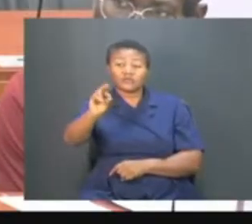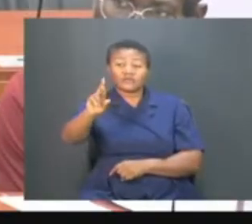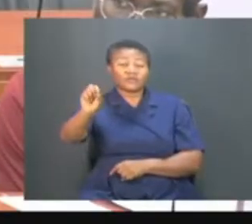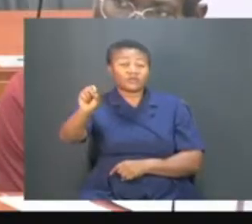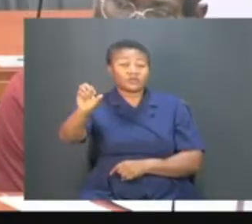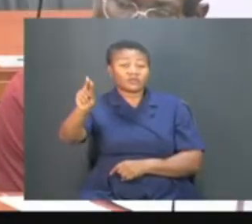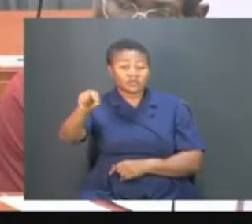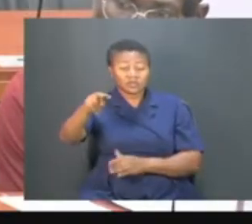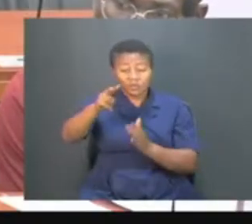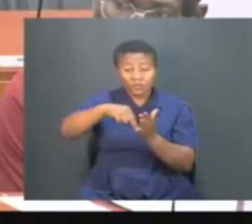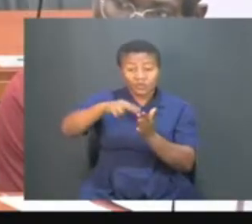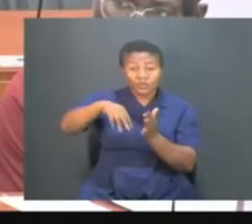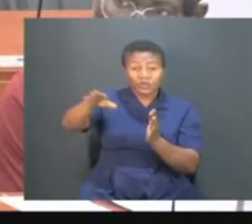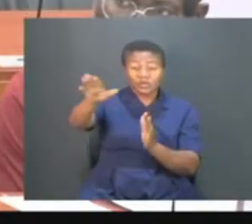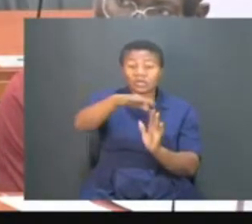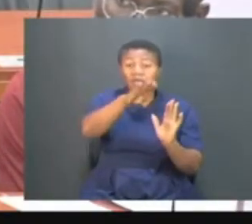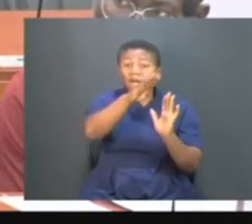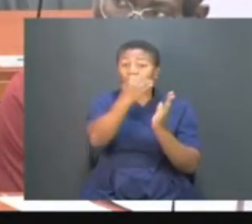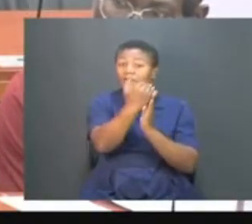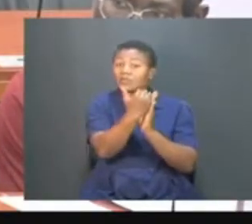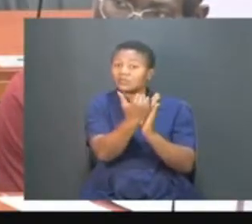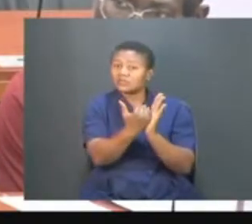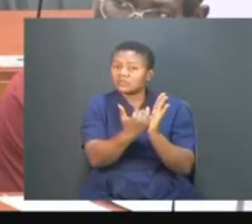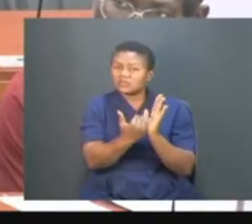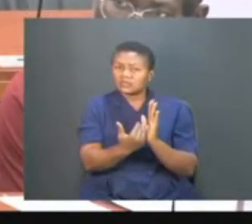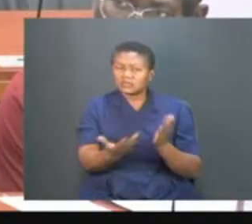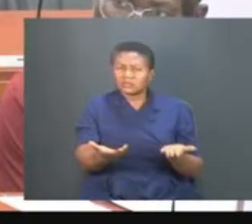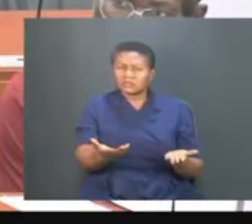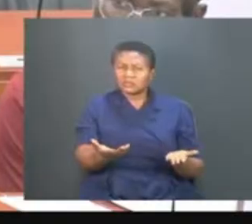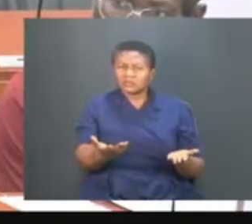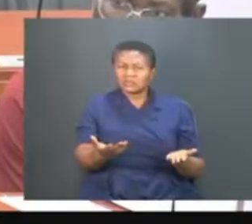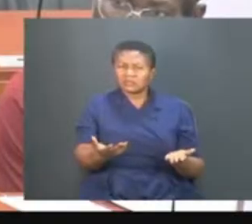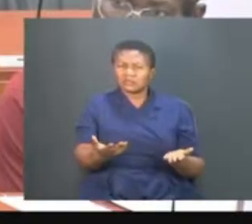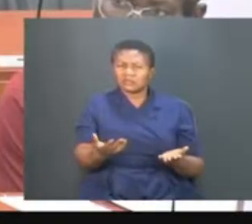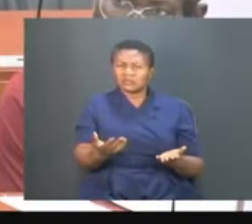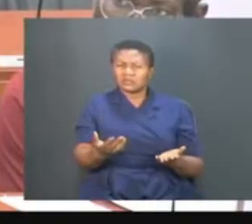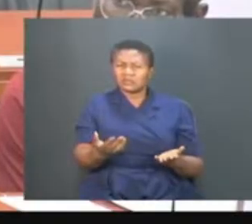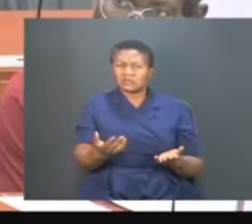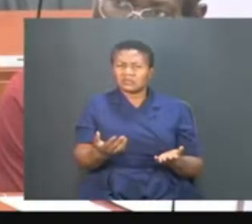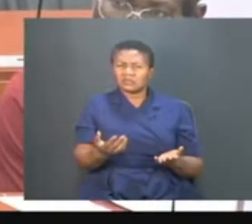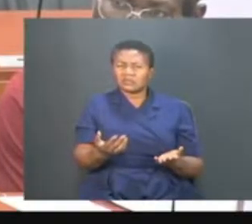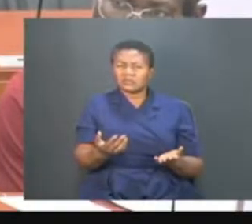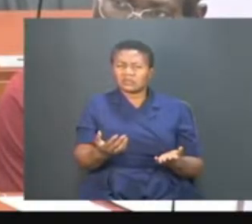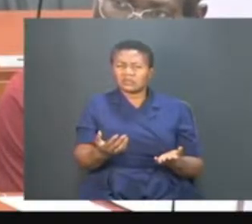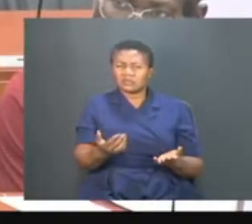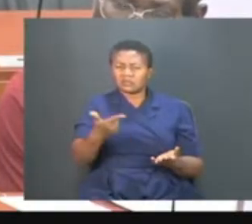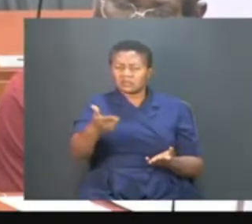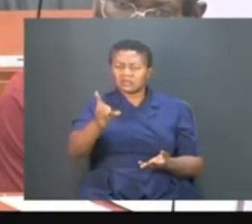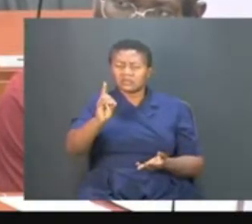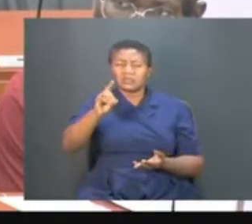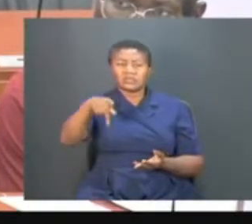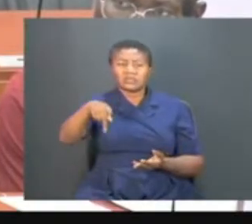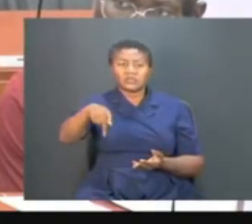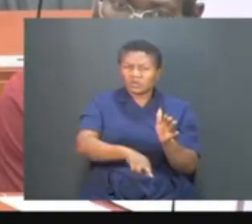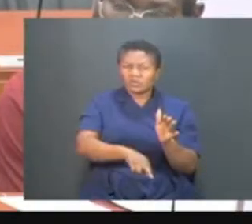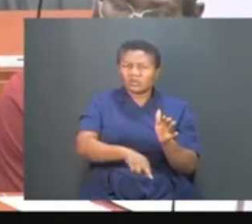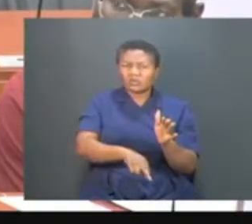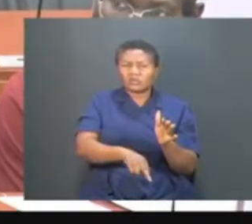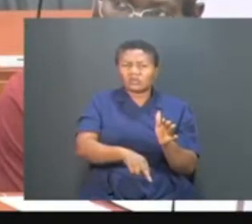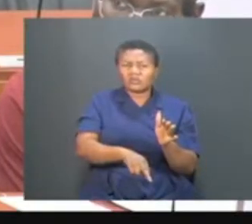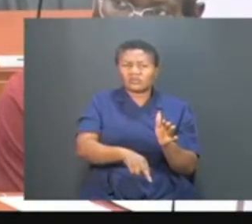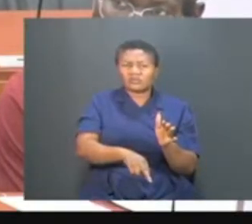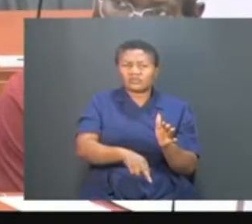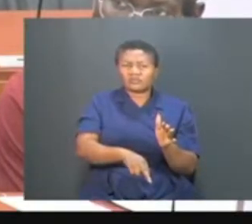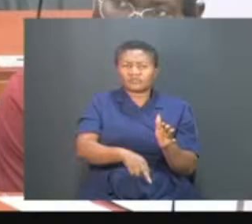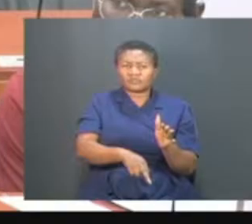own budget, and they stated all the primary macro indicators in this house. GDP was growing 5.6% before you took over. Primary